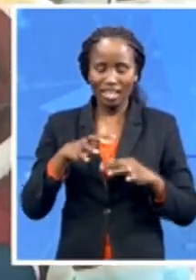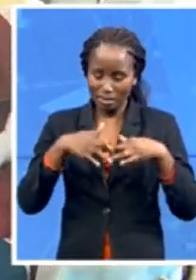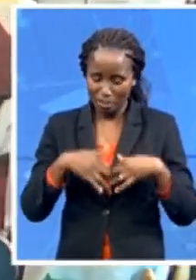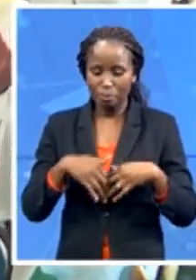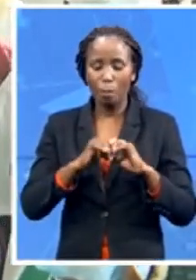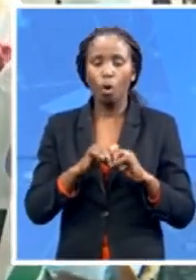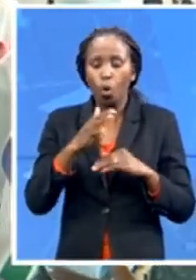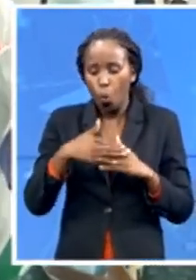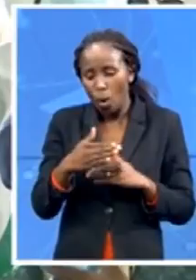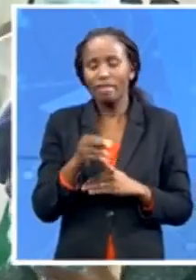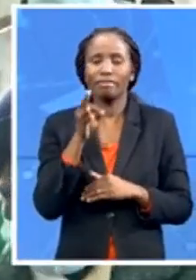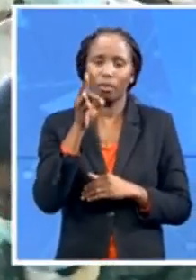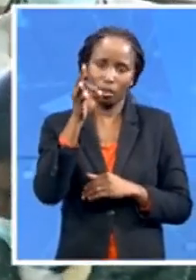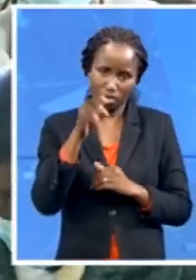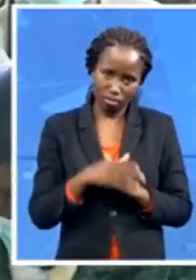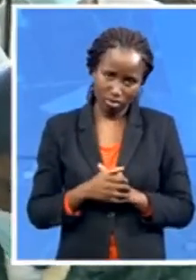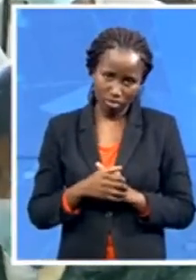until